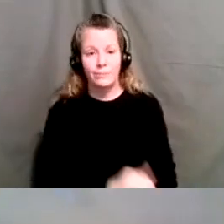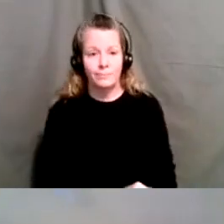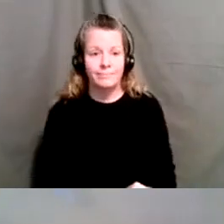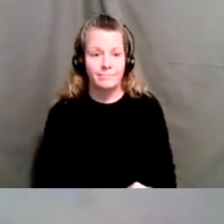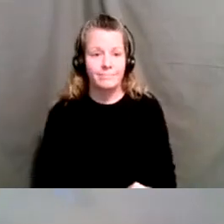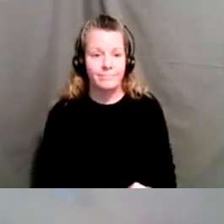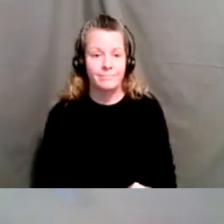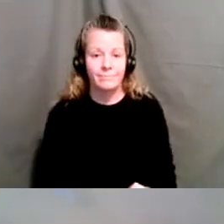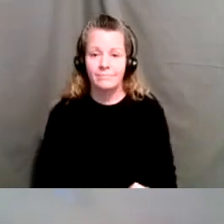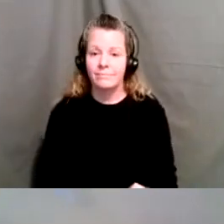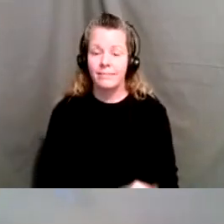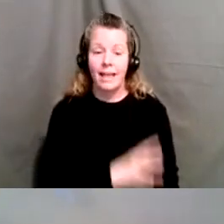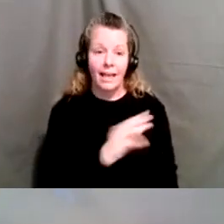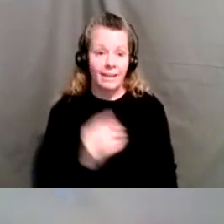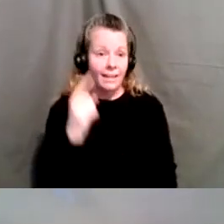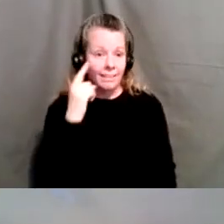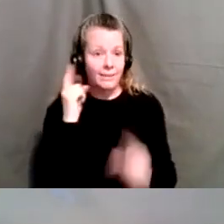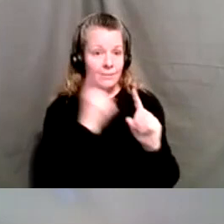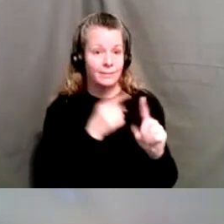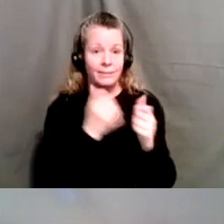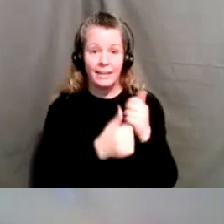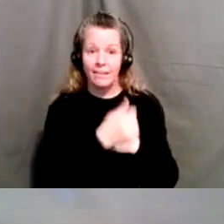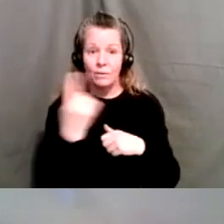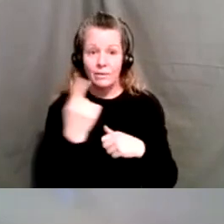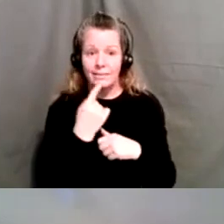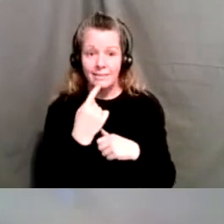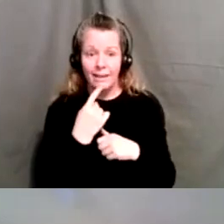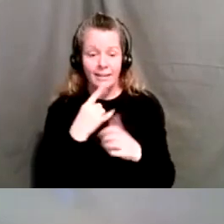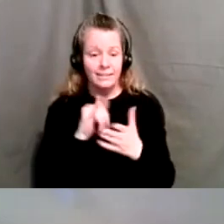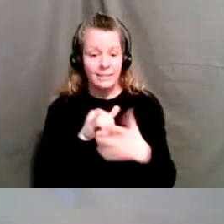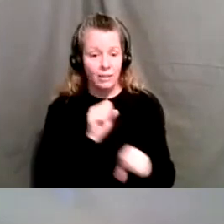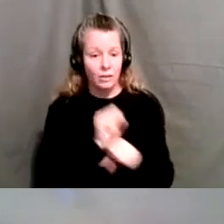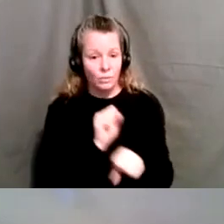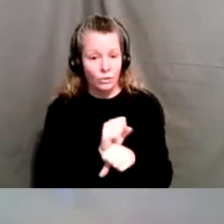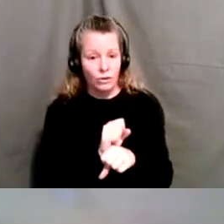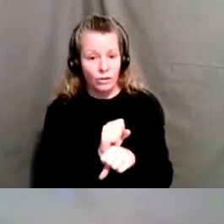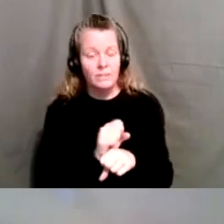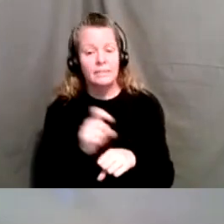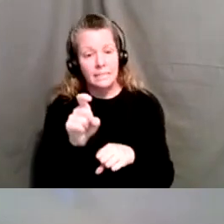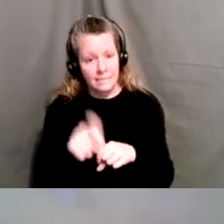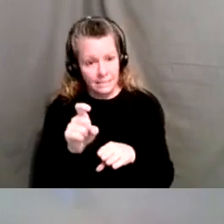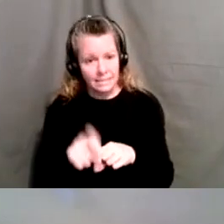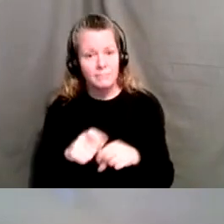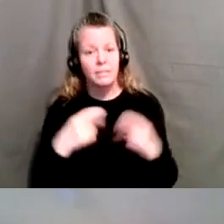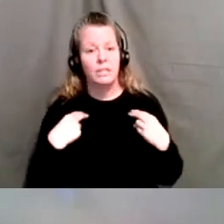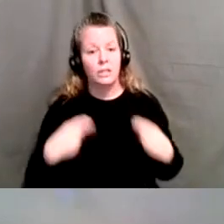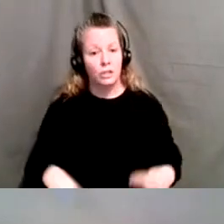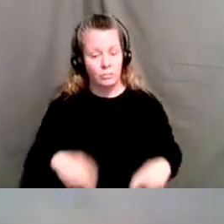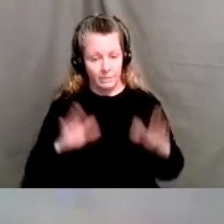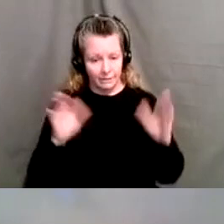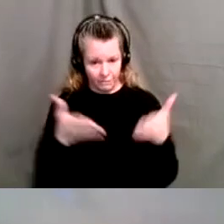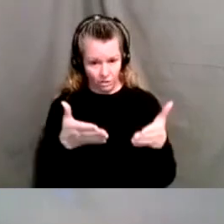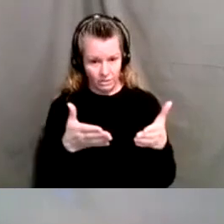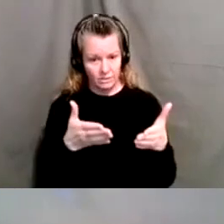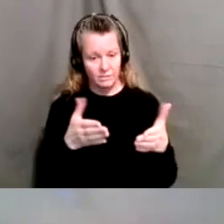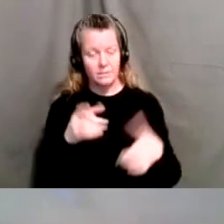And I think ultimately too, what everyone is saying here is that the work needs to be human-centered, human-focused, right? That